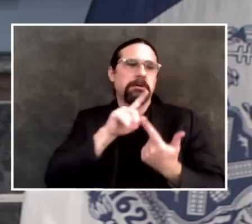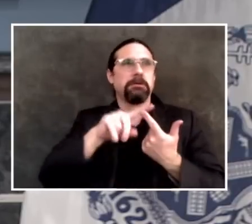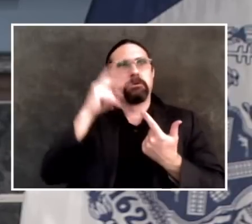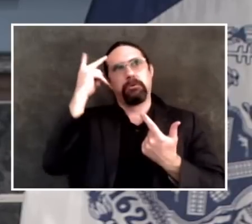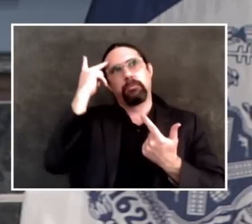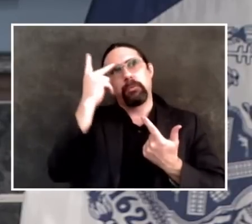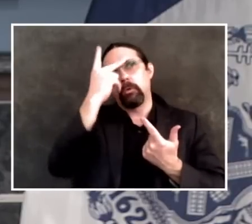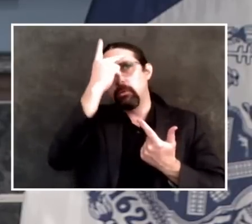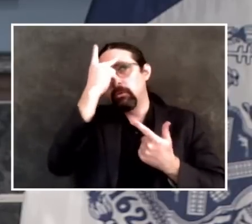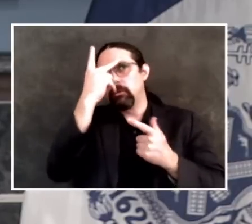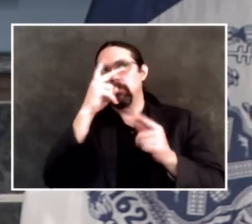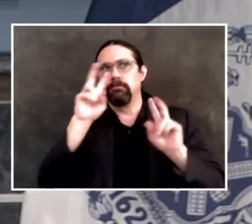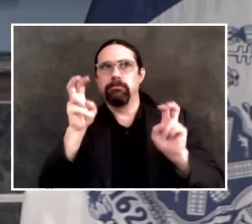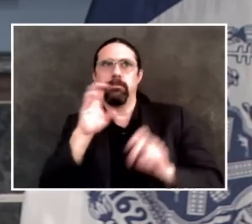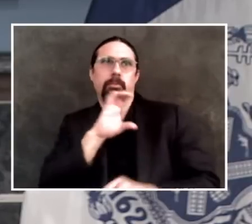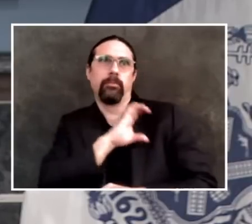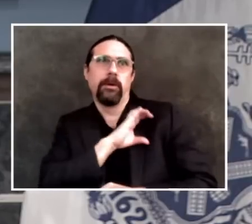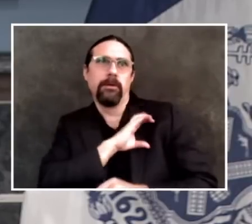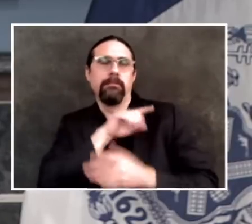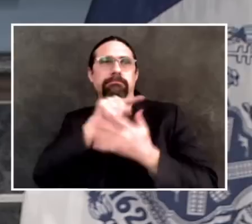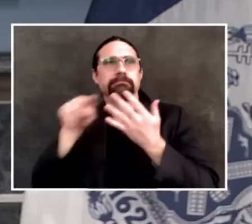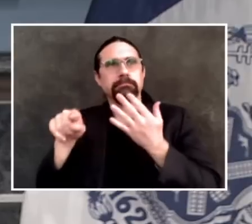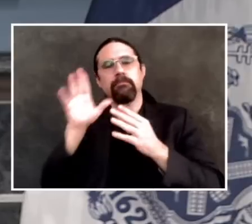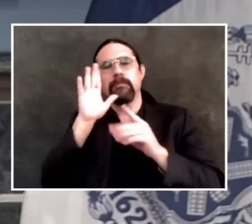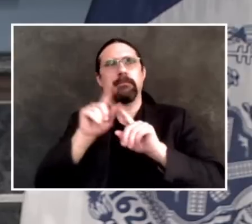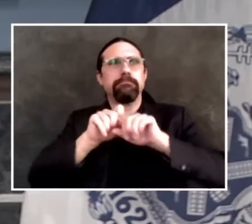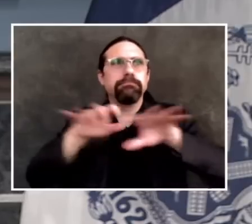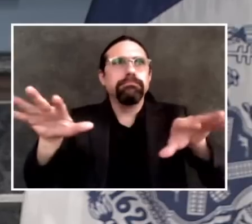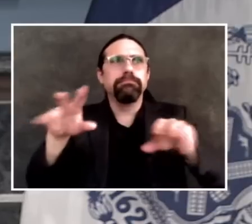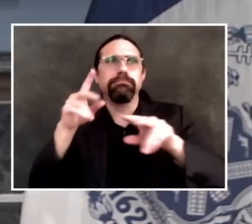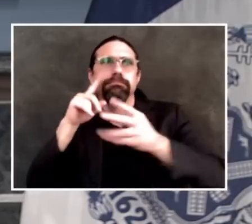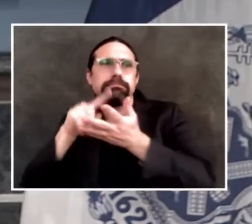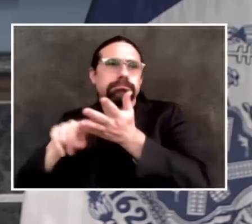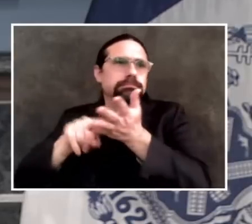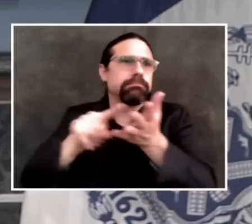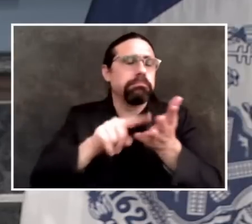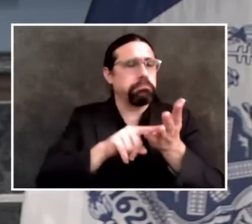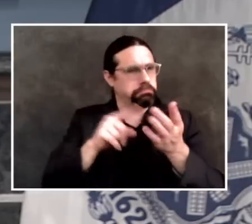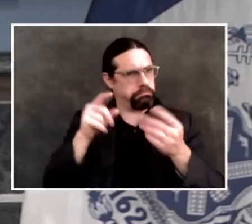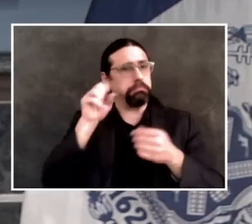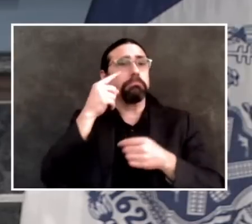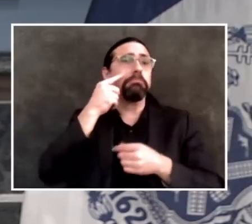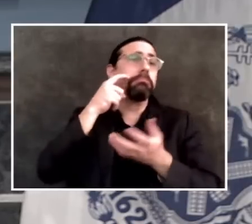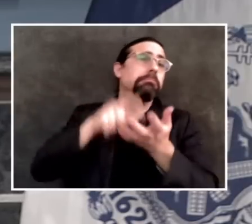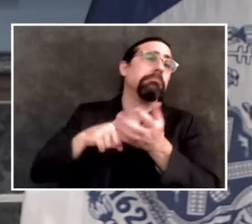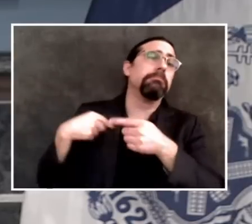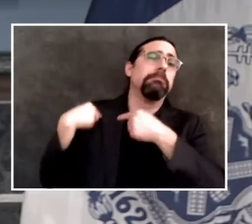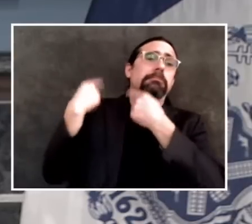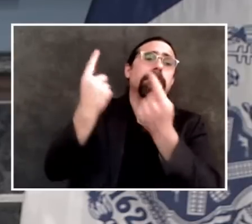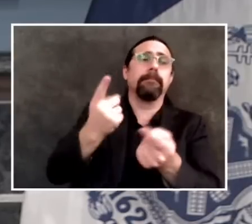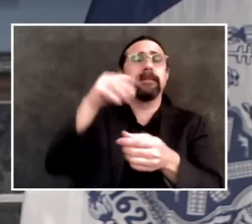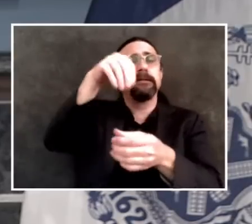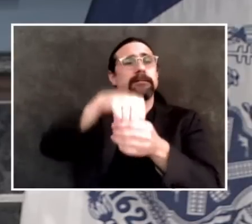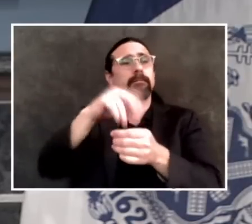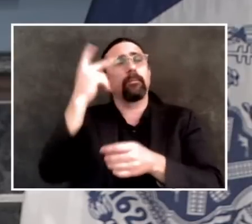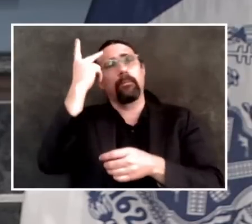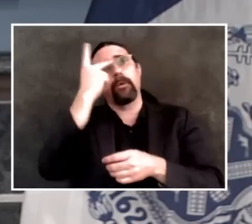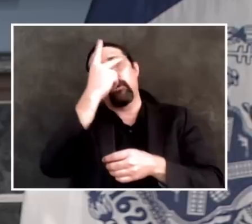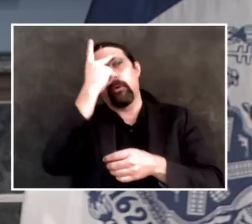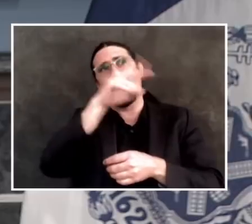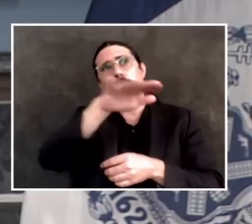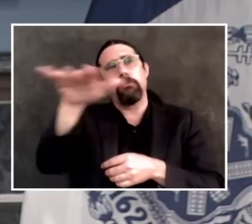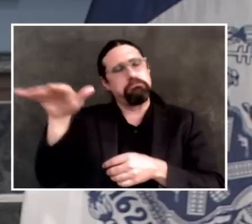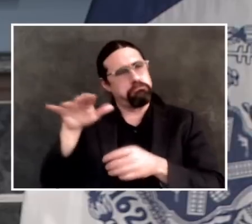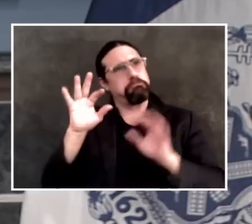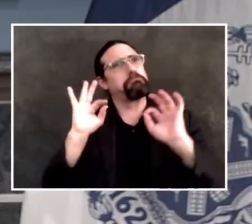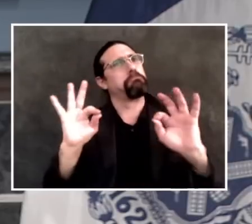compliance with the rules of social distancing. And they're finding that, sometimes people need to be reminded, particularly younger people. That's not a